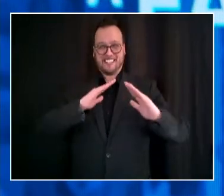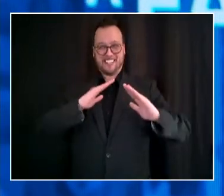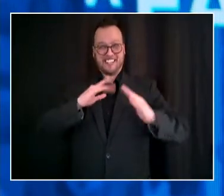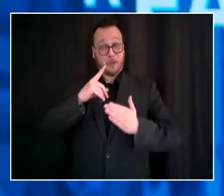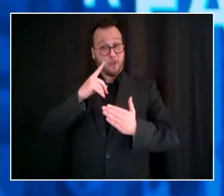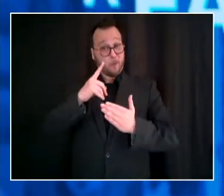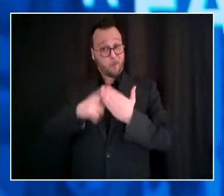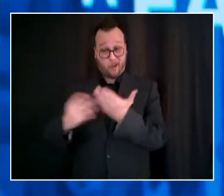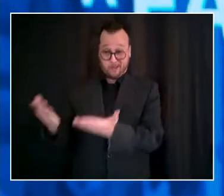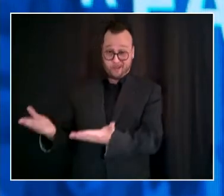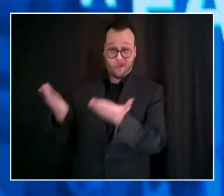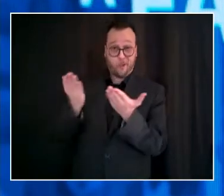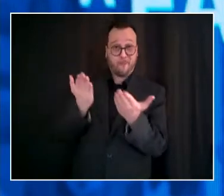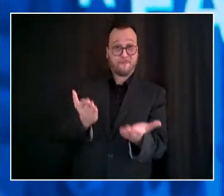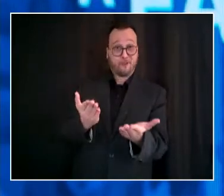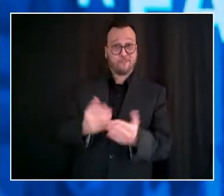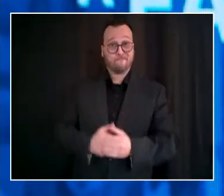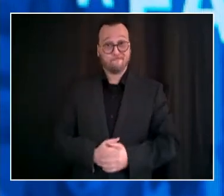to offer.